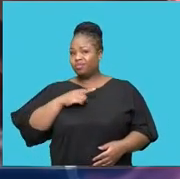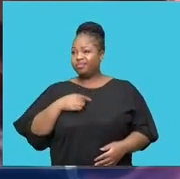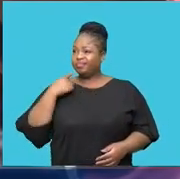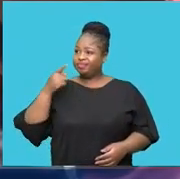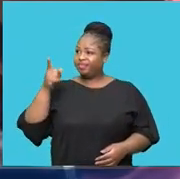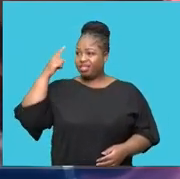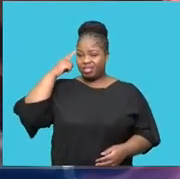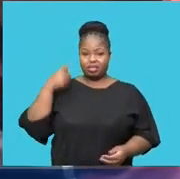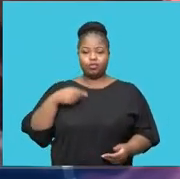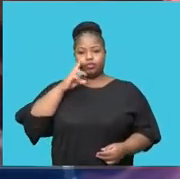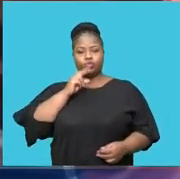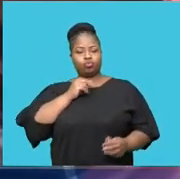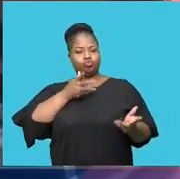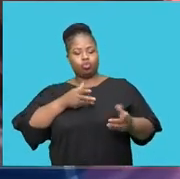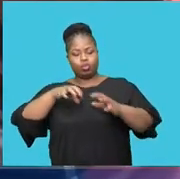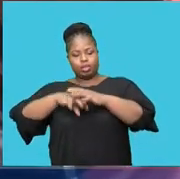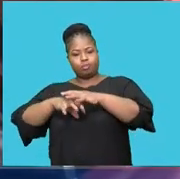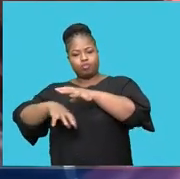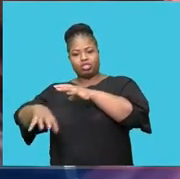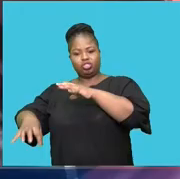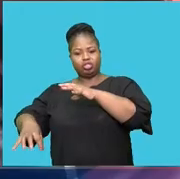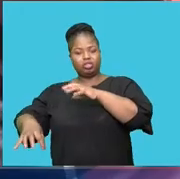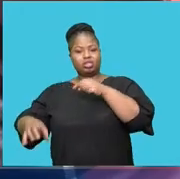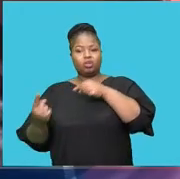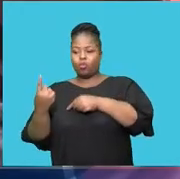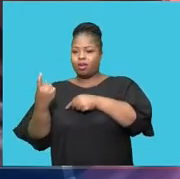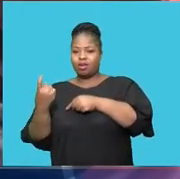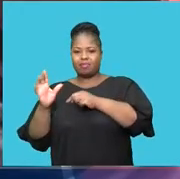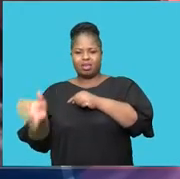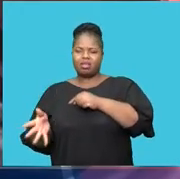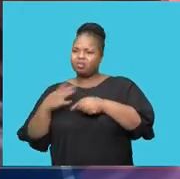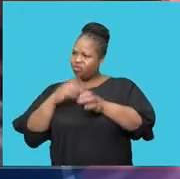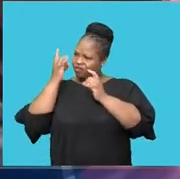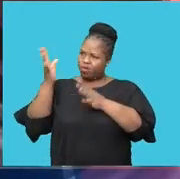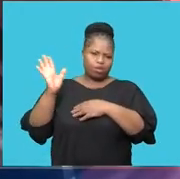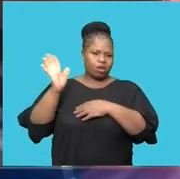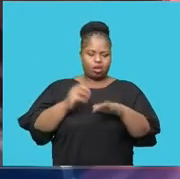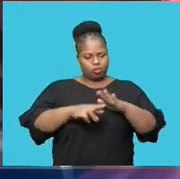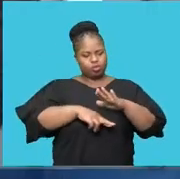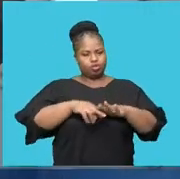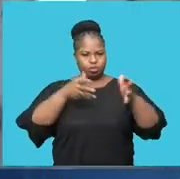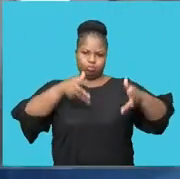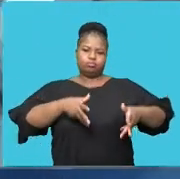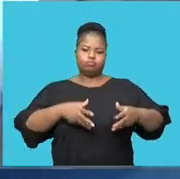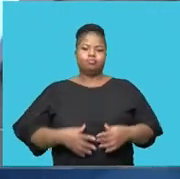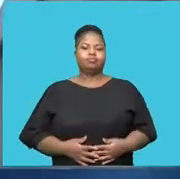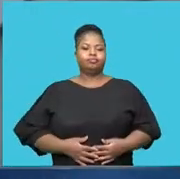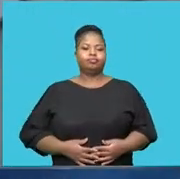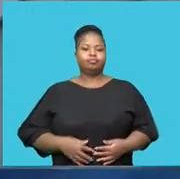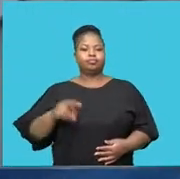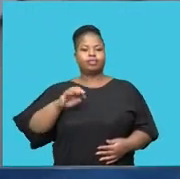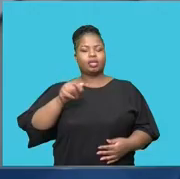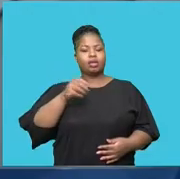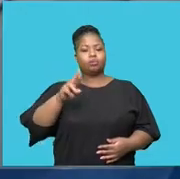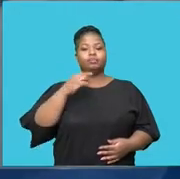uma bekhuluma kanje ne branch ibranch iyodwa. So manje siyabatshela ukuthi si region sila iNehawu ithi